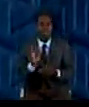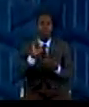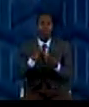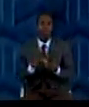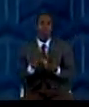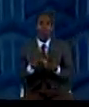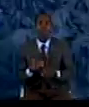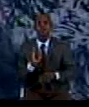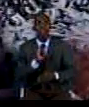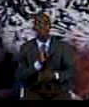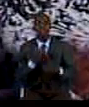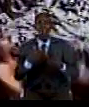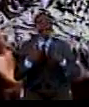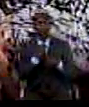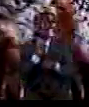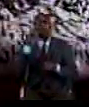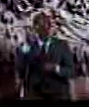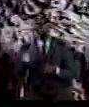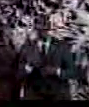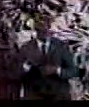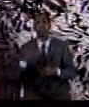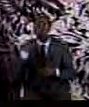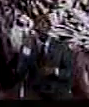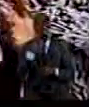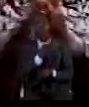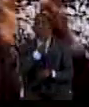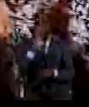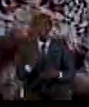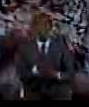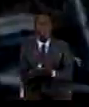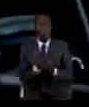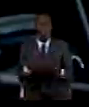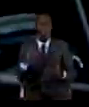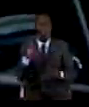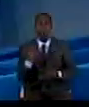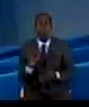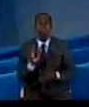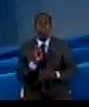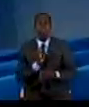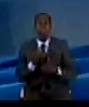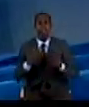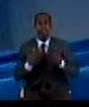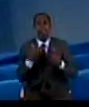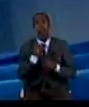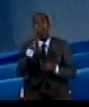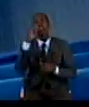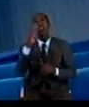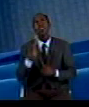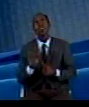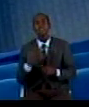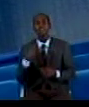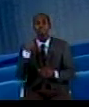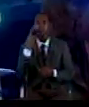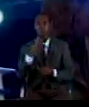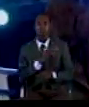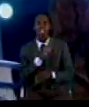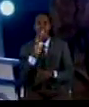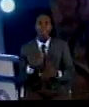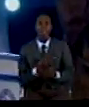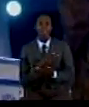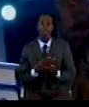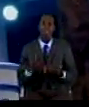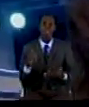Forever. I have a God. I have a God. Oh, yes. Who never fails. I have a God. I have a God. Oh, yes.